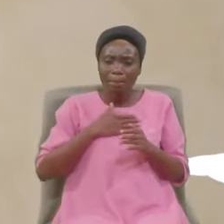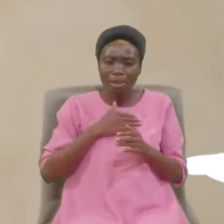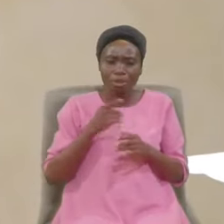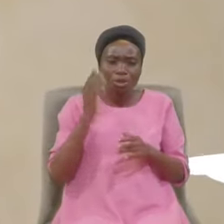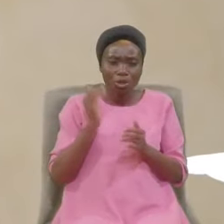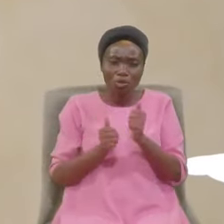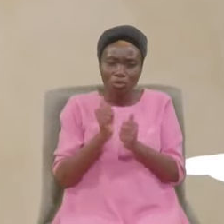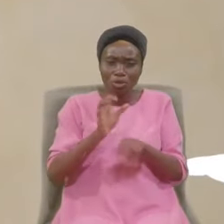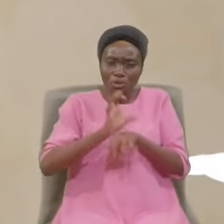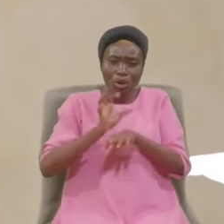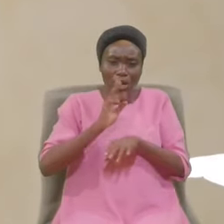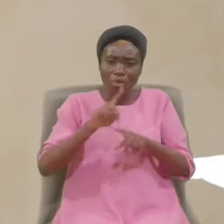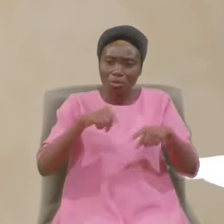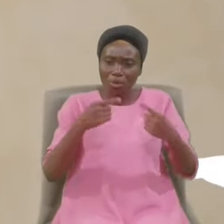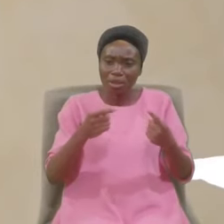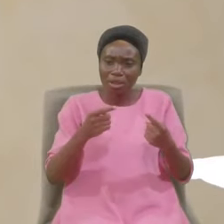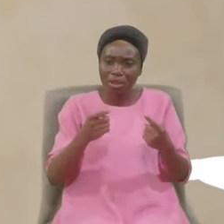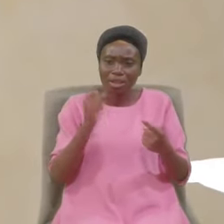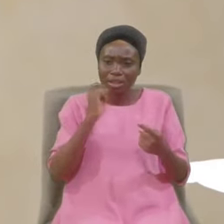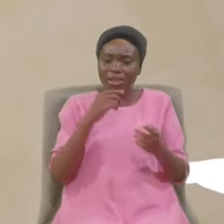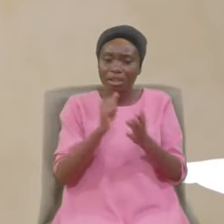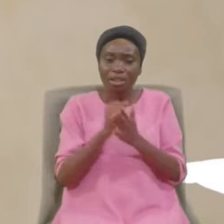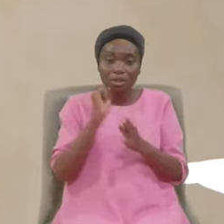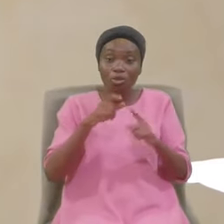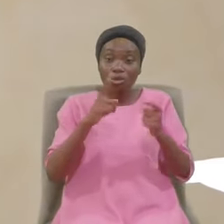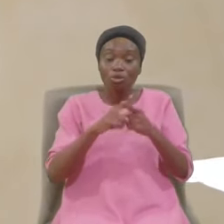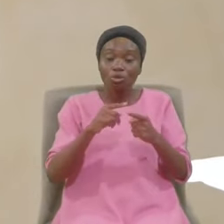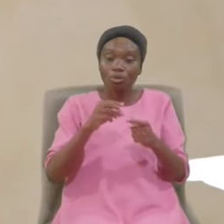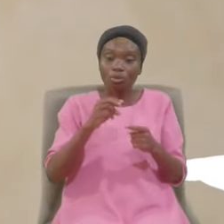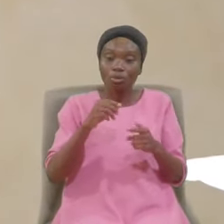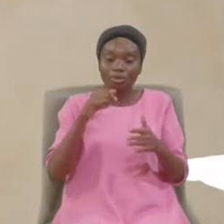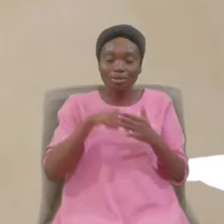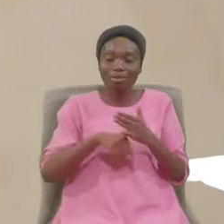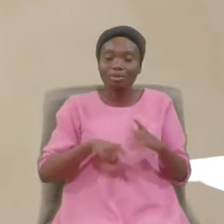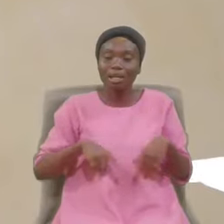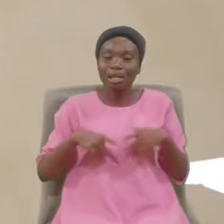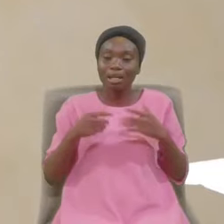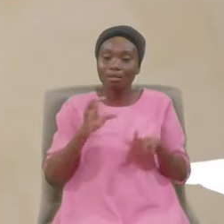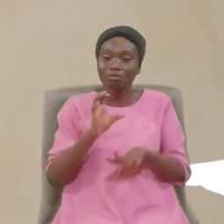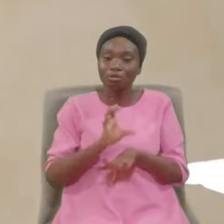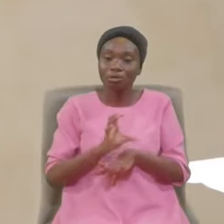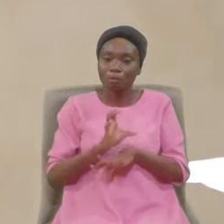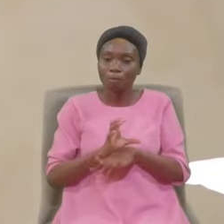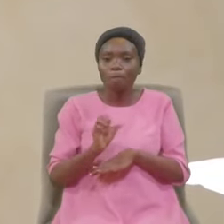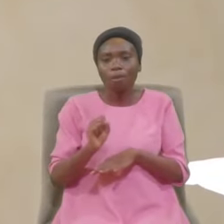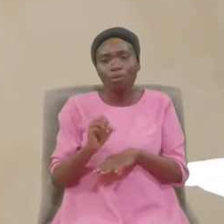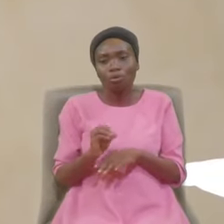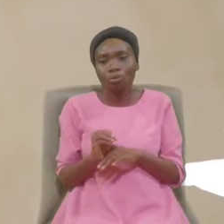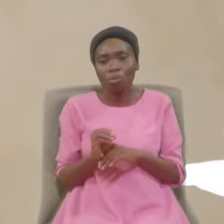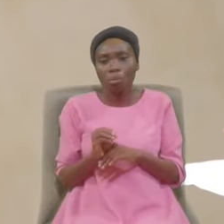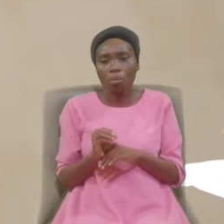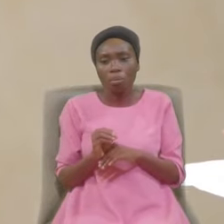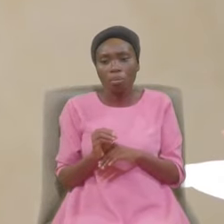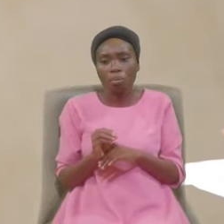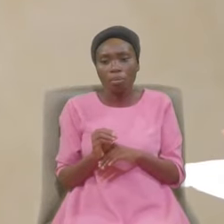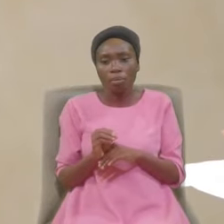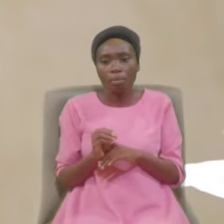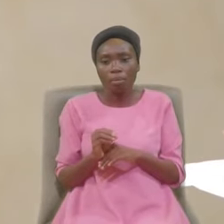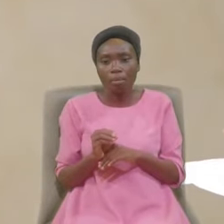are you going? And he said, it's Deeper Life Ministry Church. So